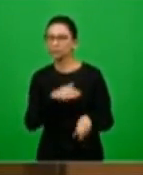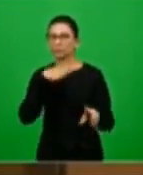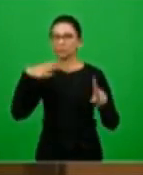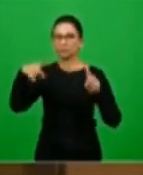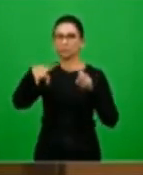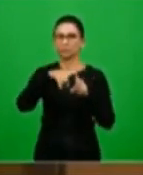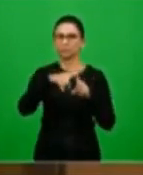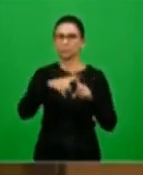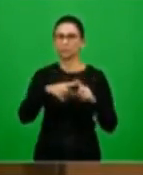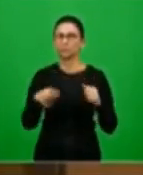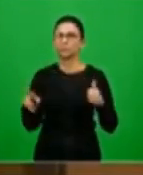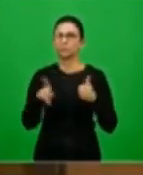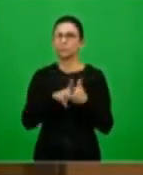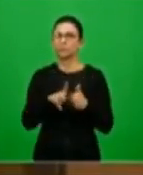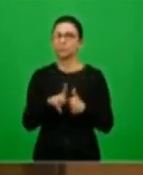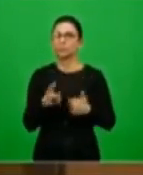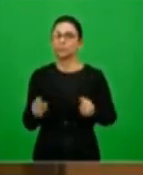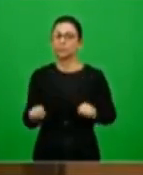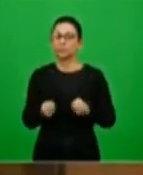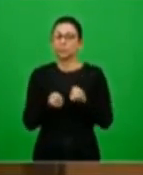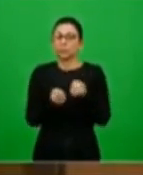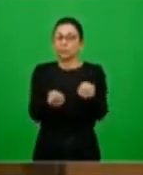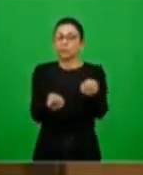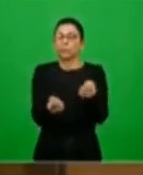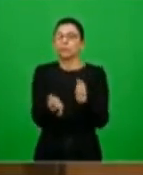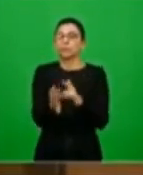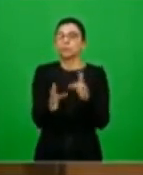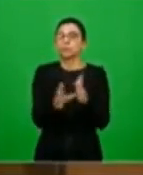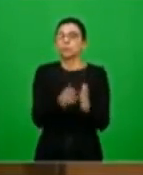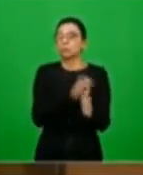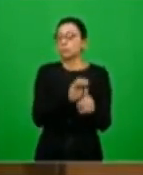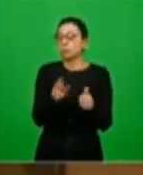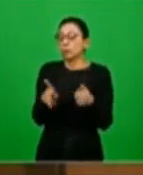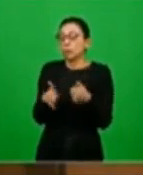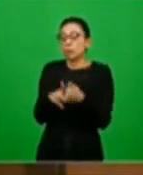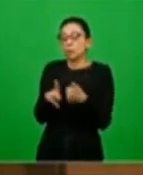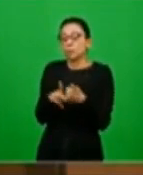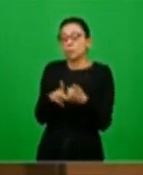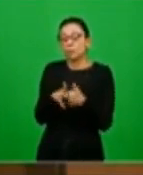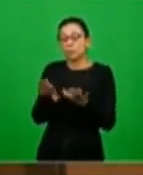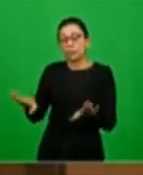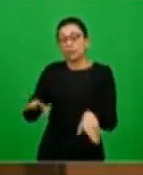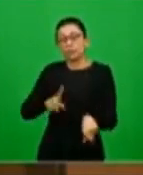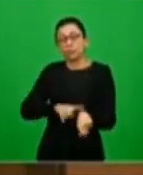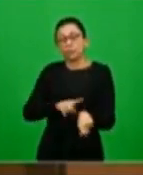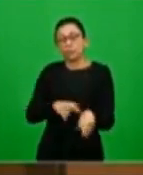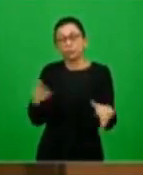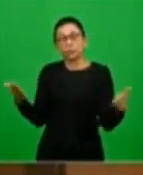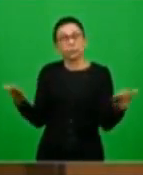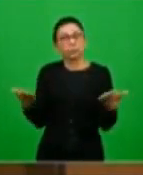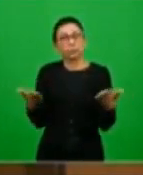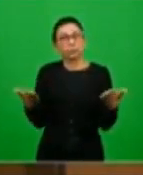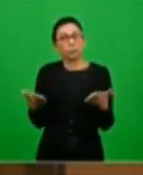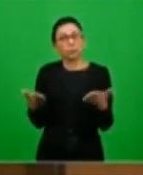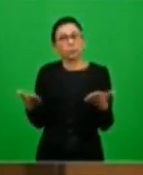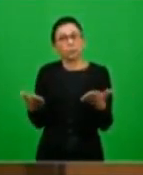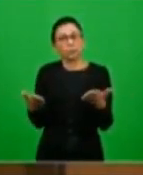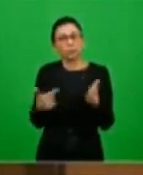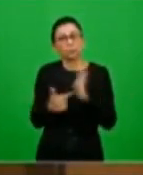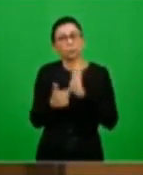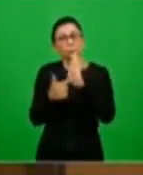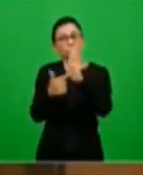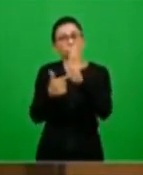him, he said, "Peter, I came for this moment." It came because Peter, the pomerang, is